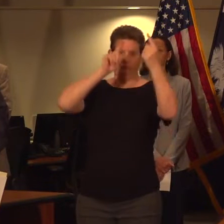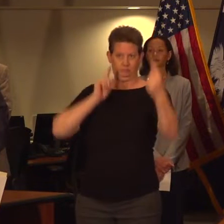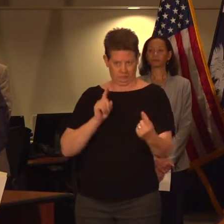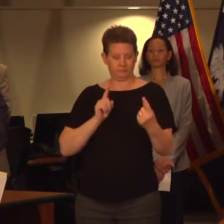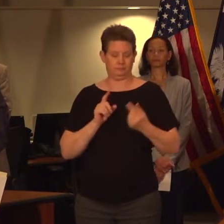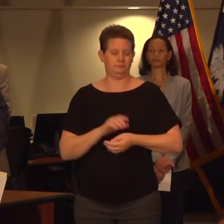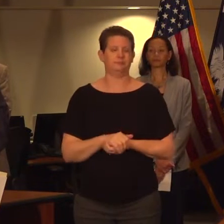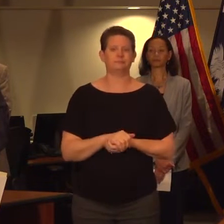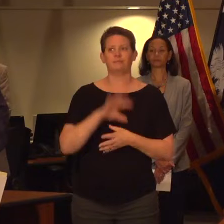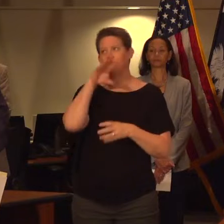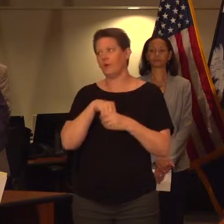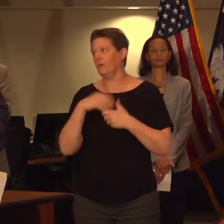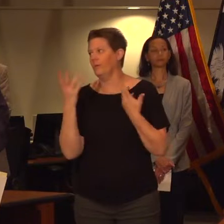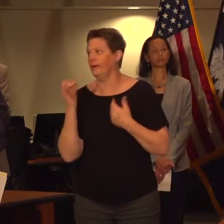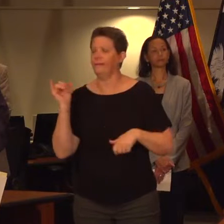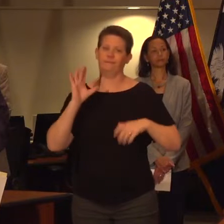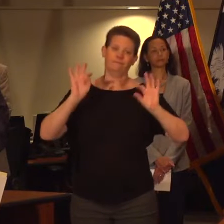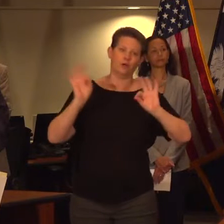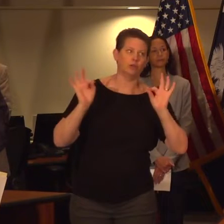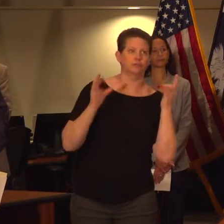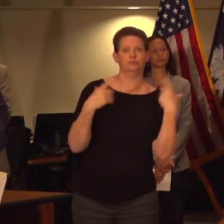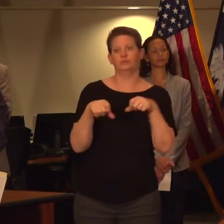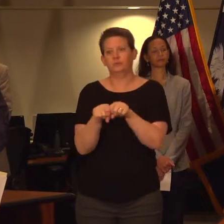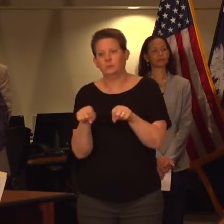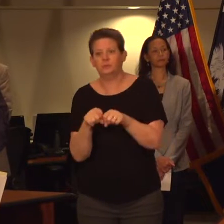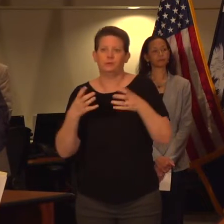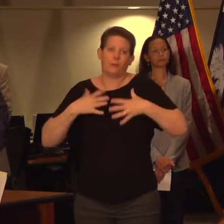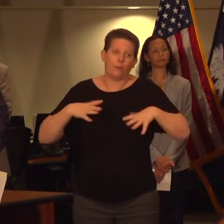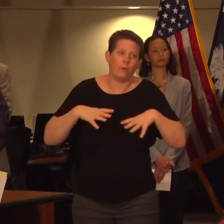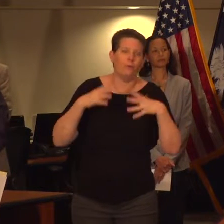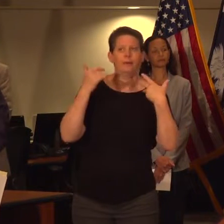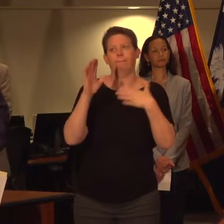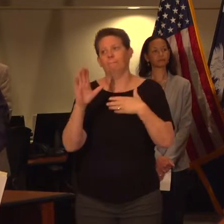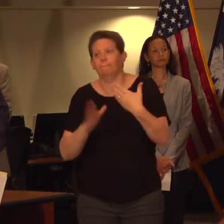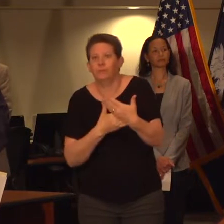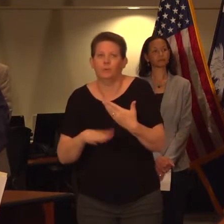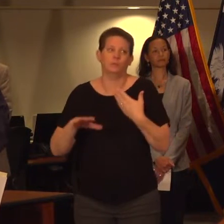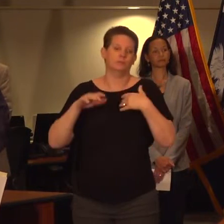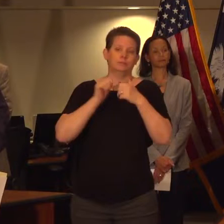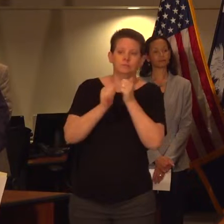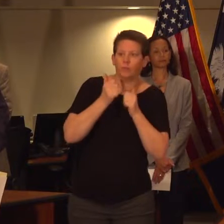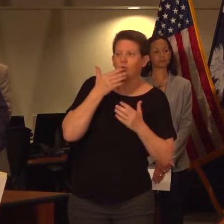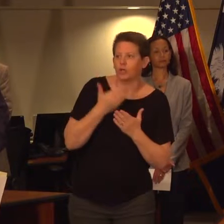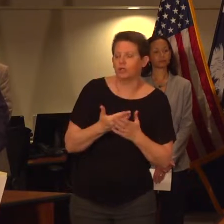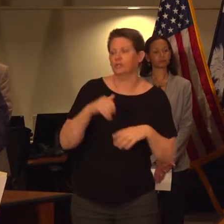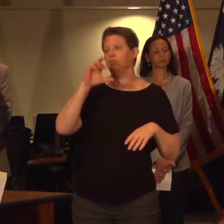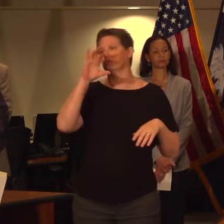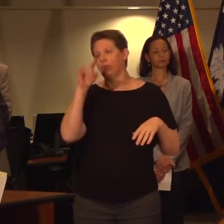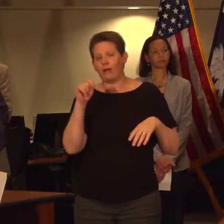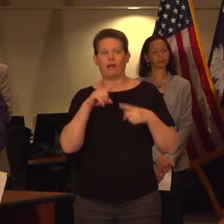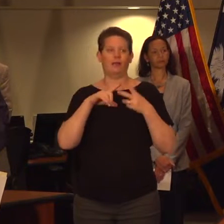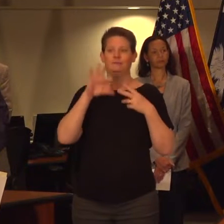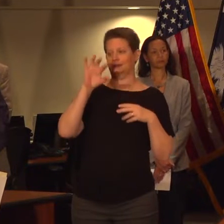know this included furniture stores, shoe stores, department stores, music stores, sporting goods stores, craft, flea markets,